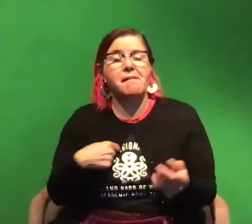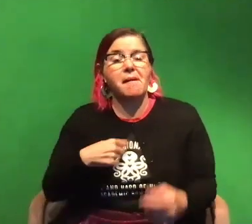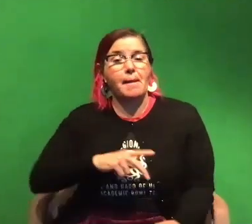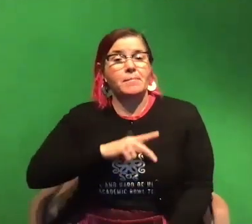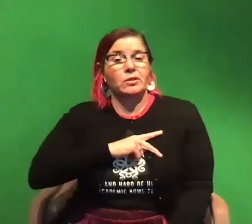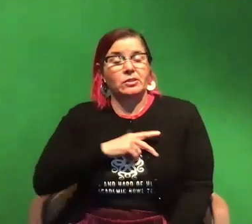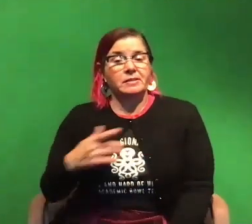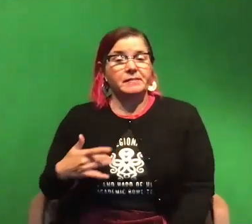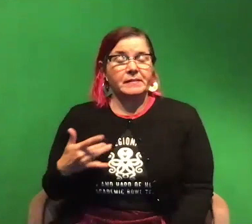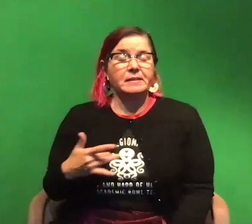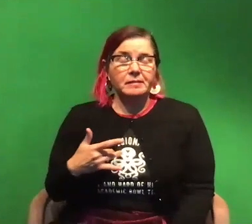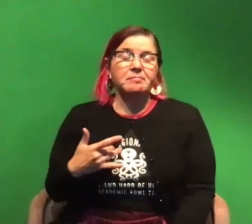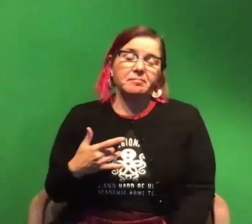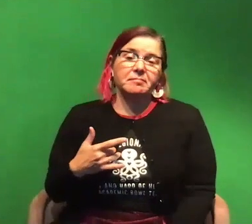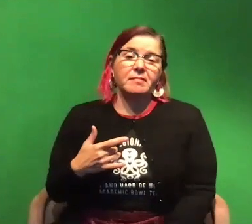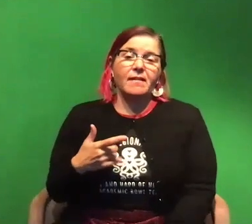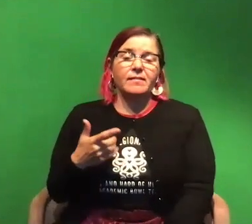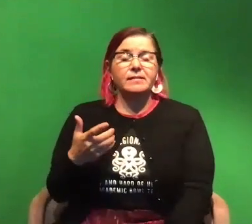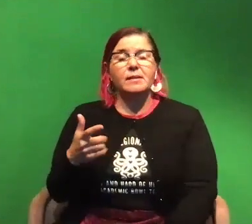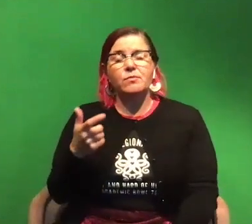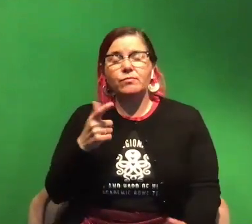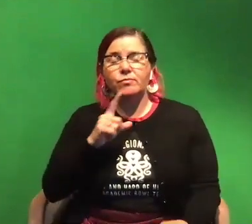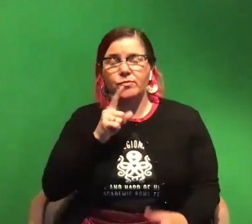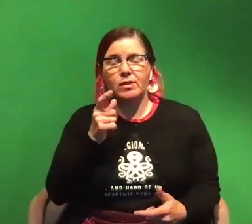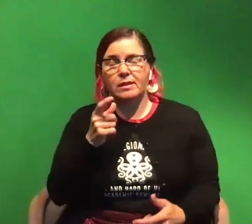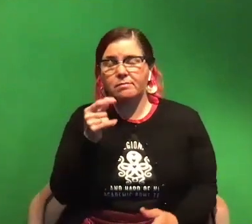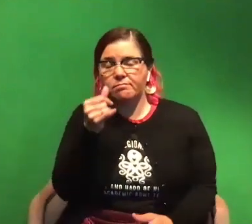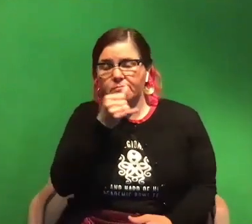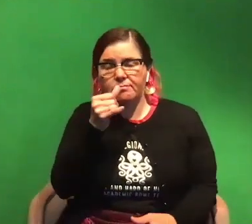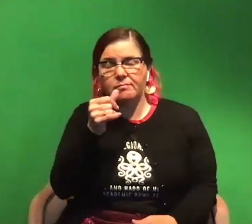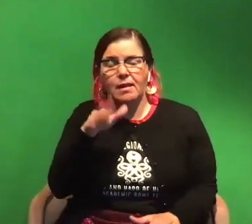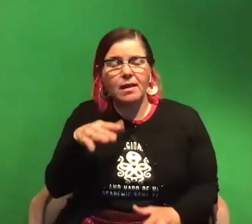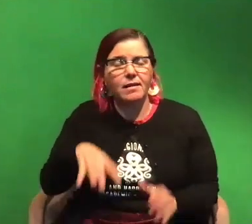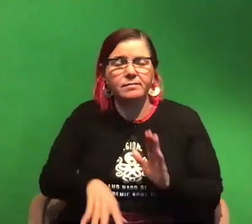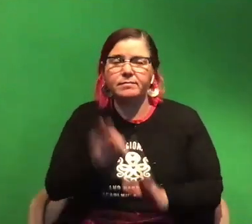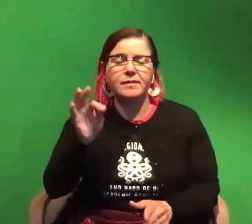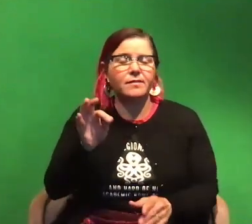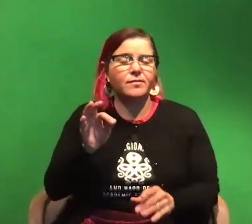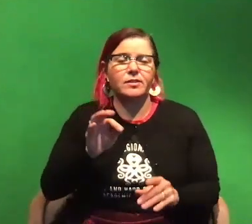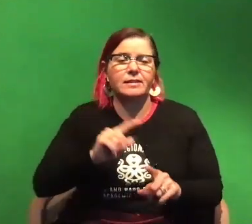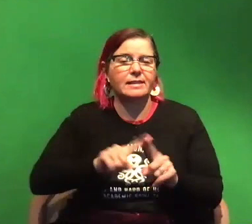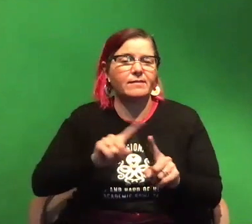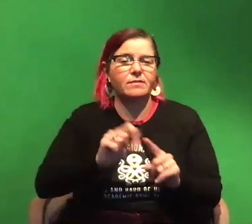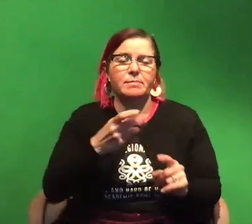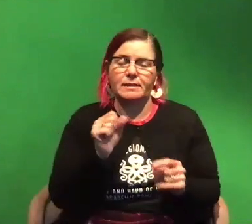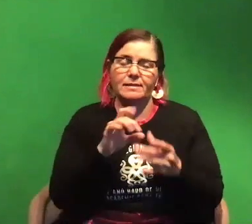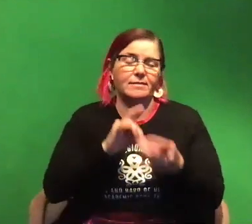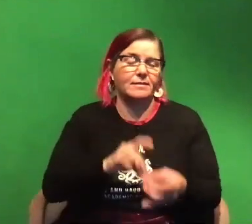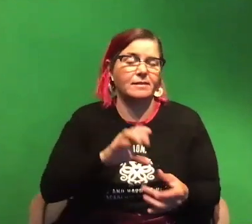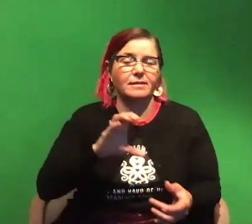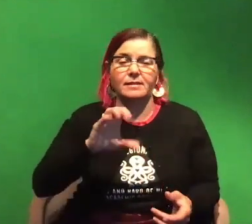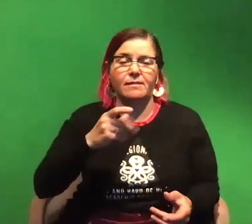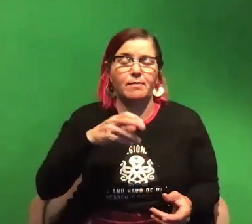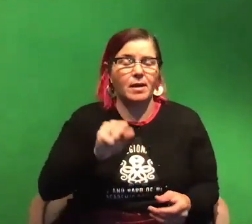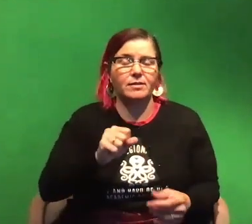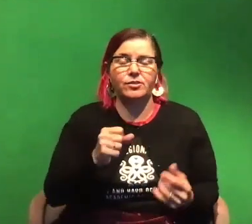that there are some really incredible unknown discoveries in different species, absolutely cephalopods, that are down there just waiting